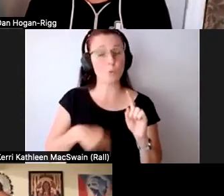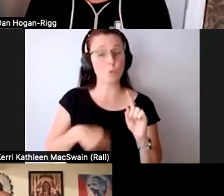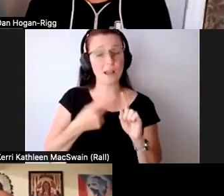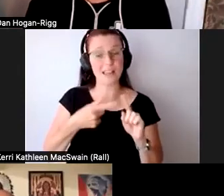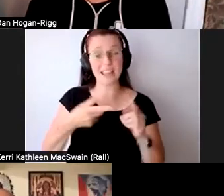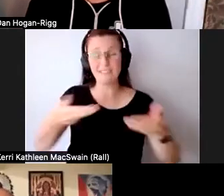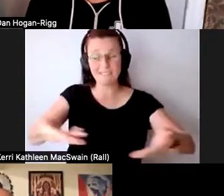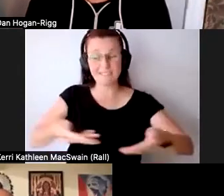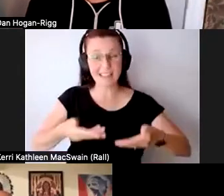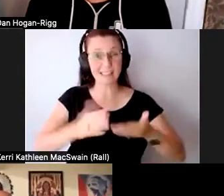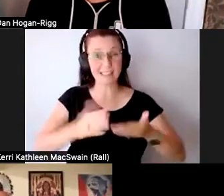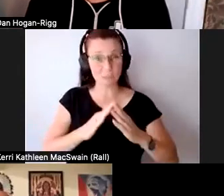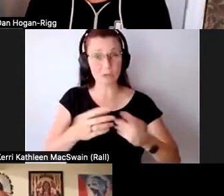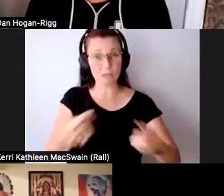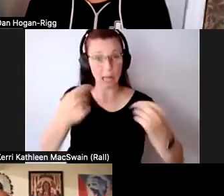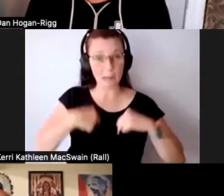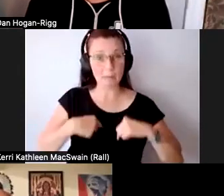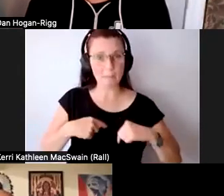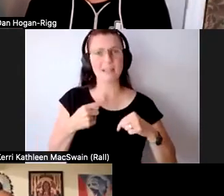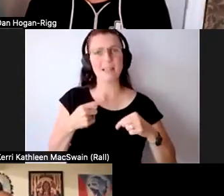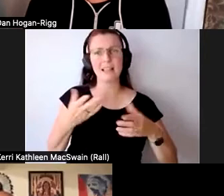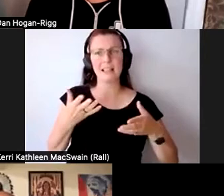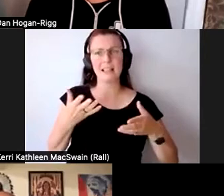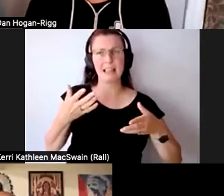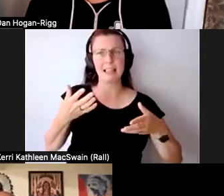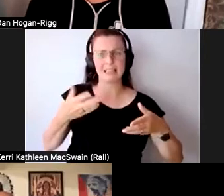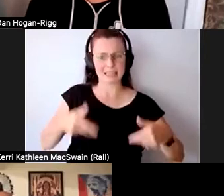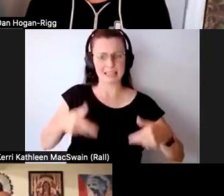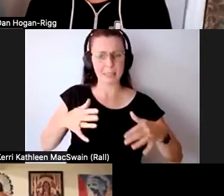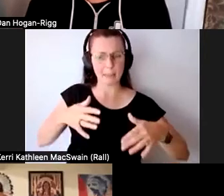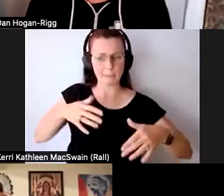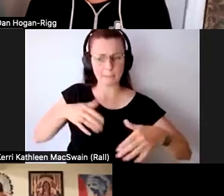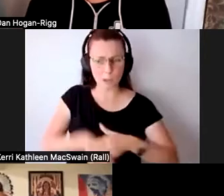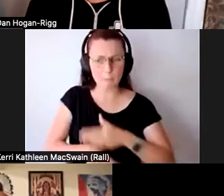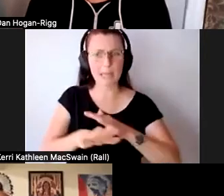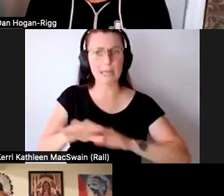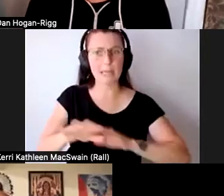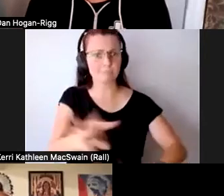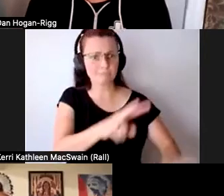it. Let them walk through it. Let them own it as if it's their place.